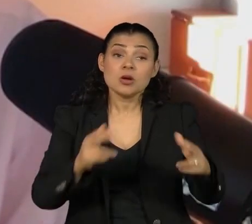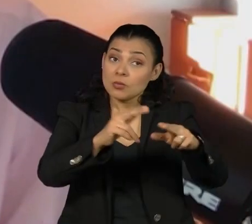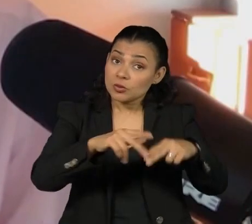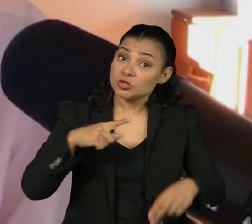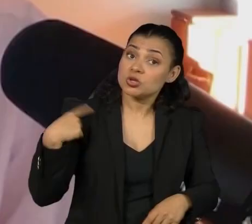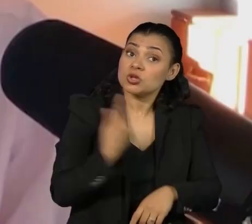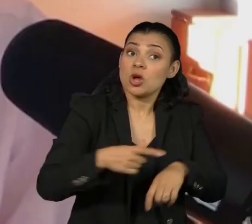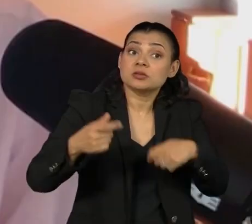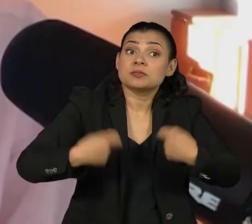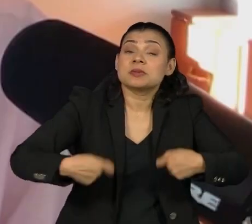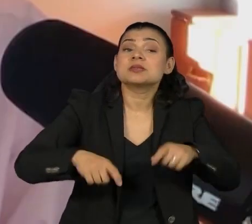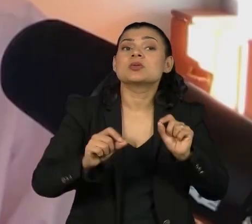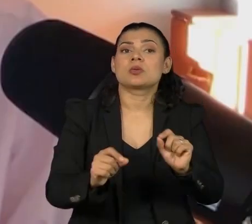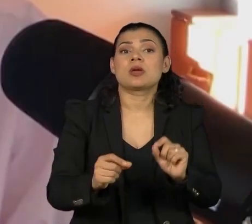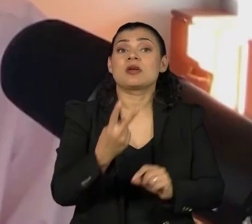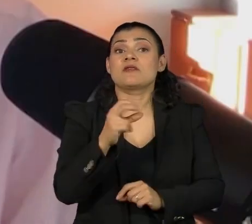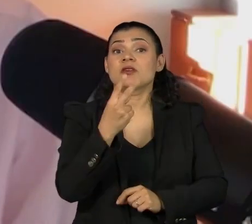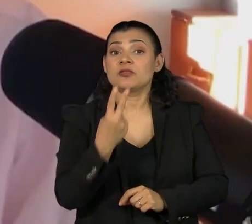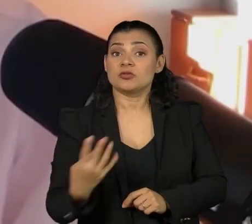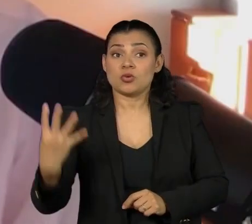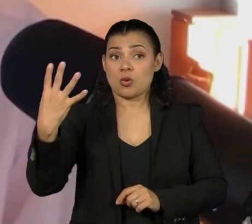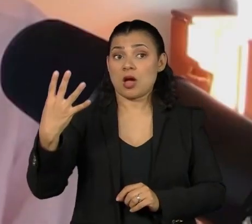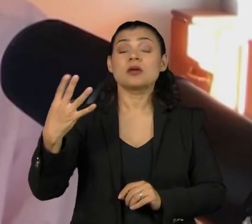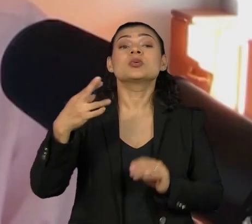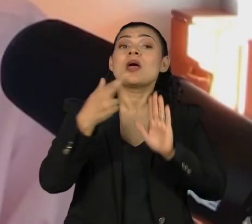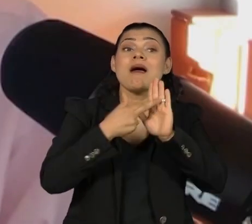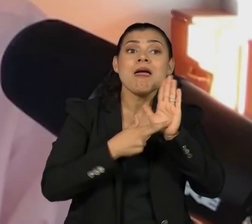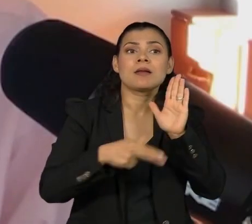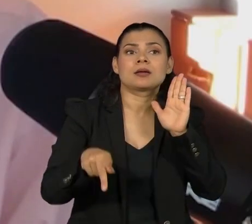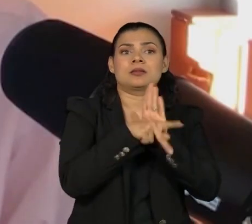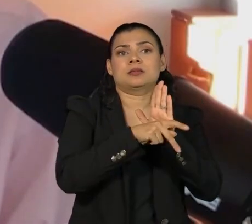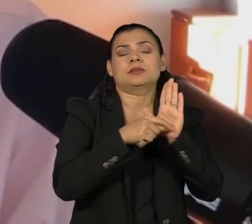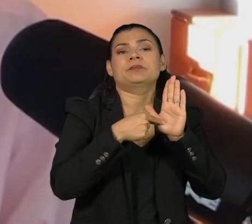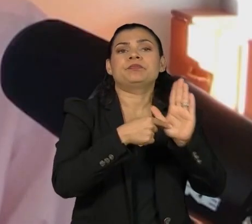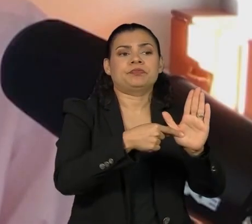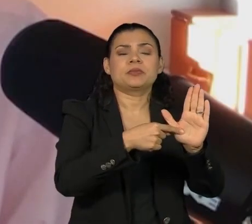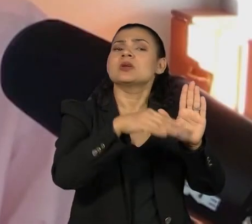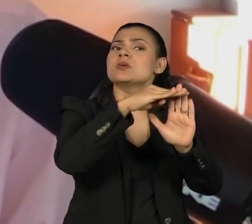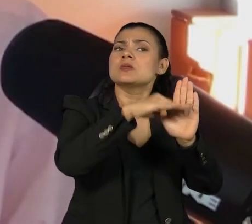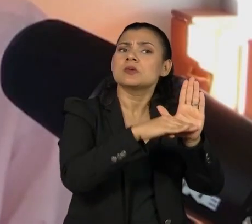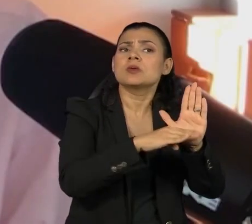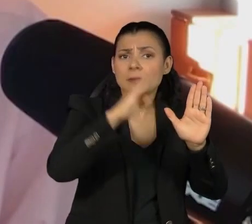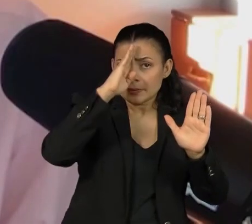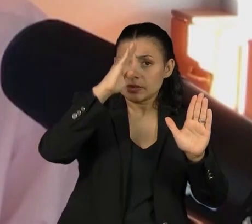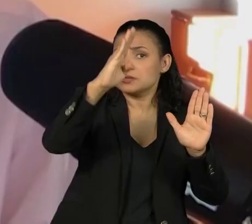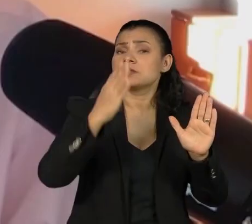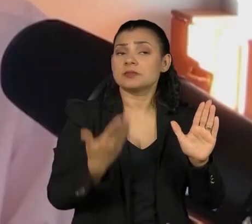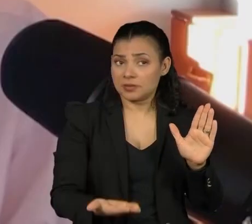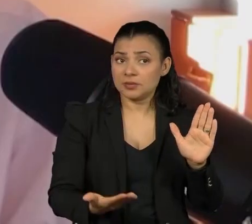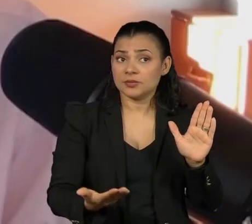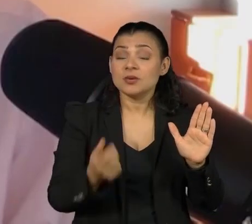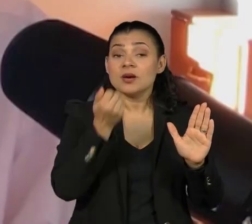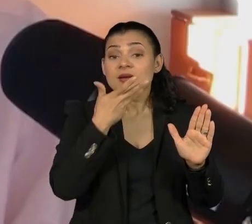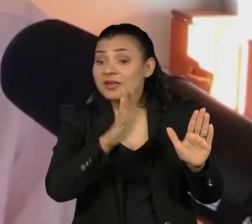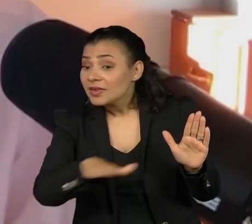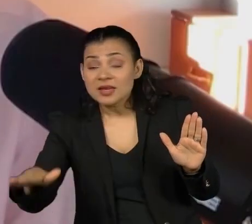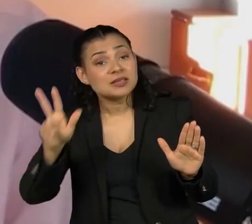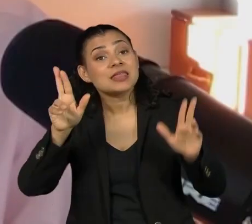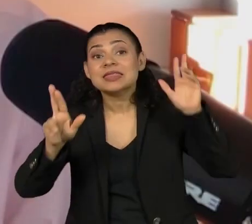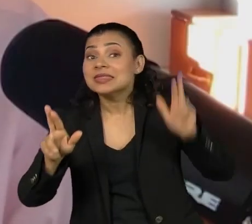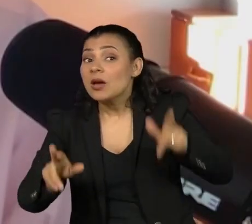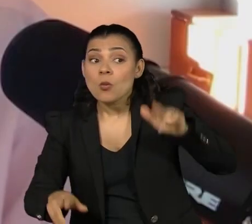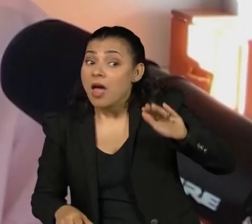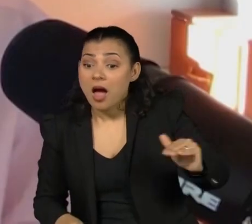to establish this year, in 2024, we have to establish the principle that children are not